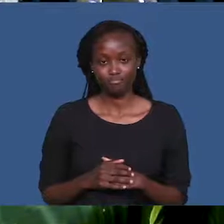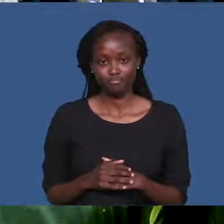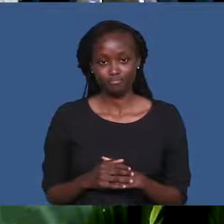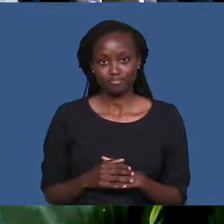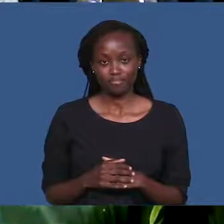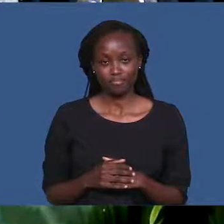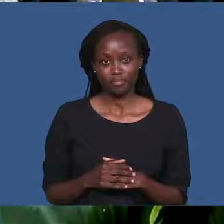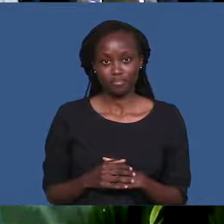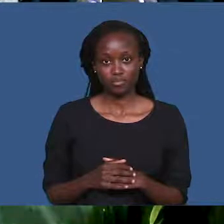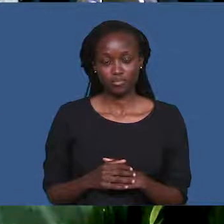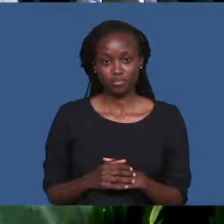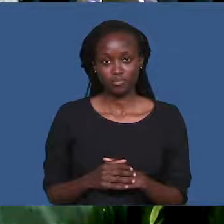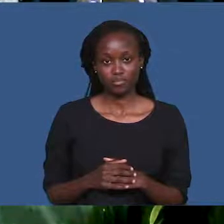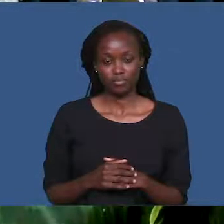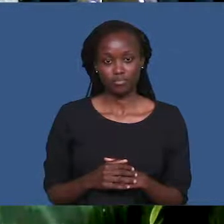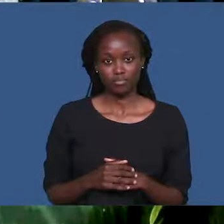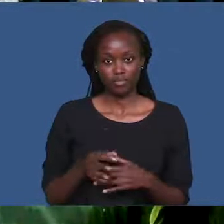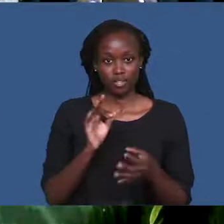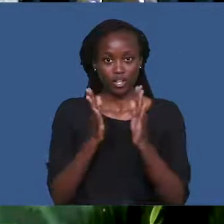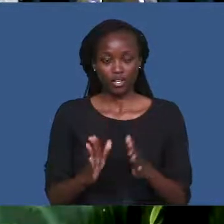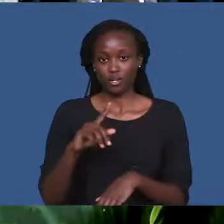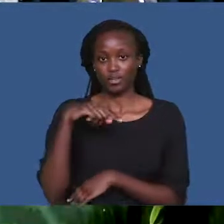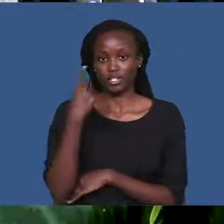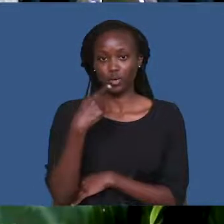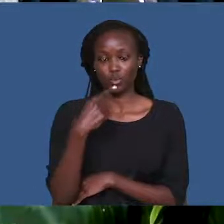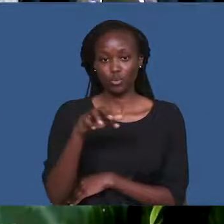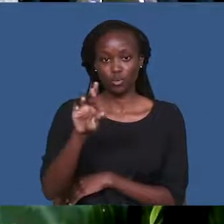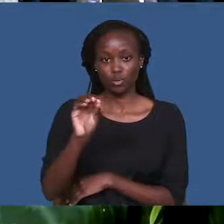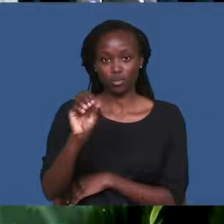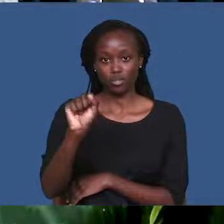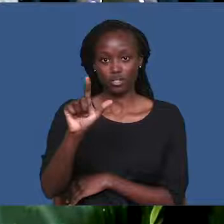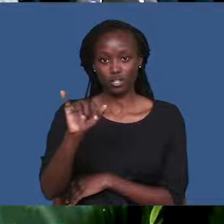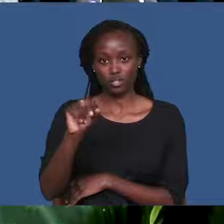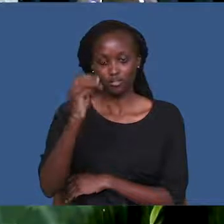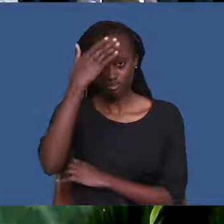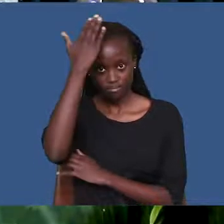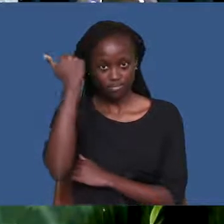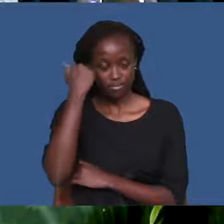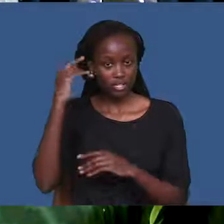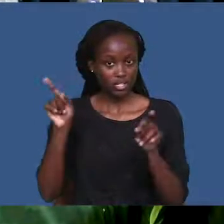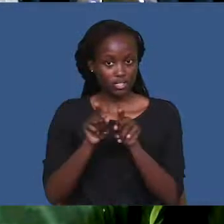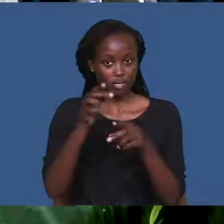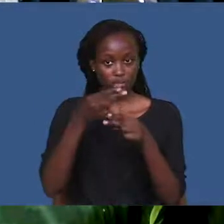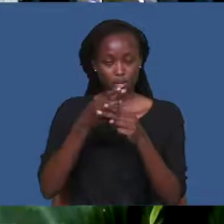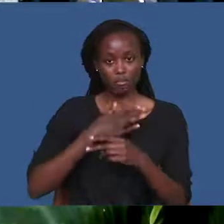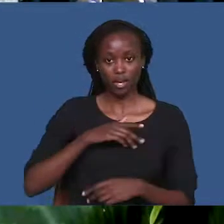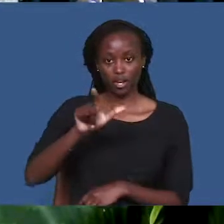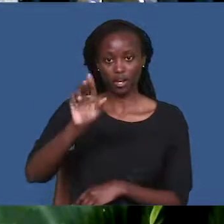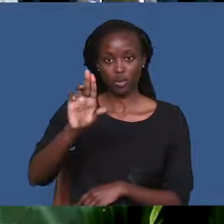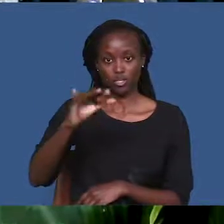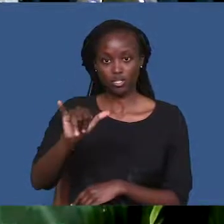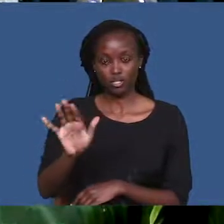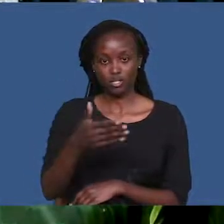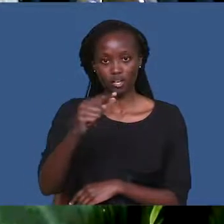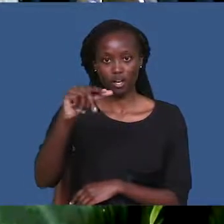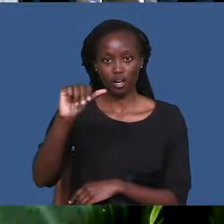morning. And our sign interpreter this morning is Rosalind Jiguna, and my name is Lucy GACHERU,